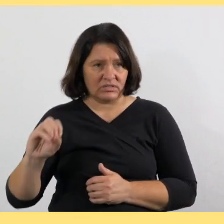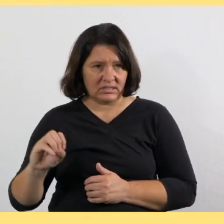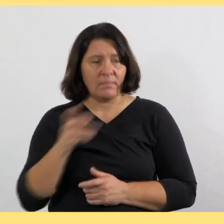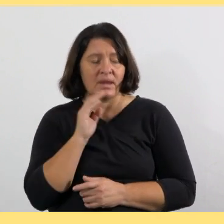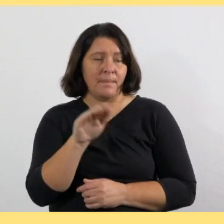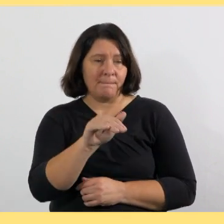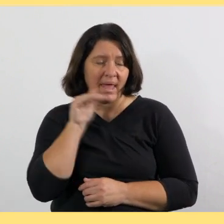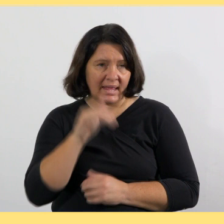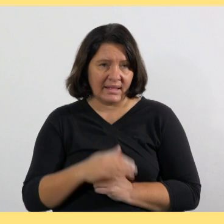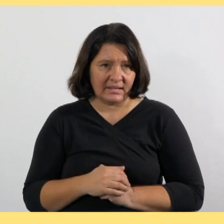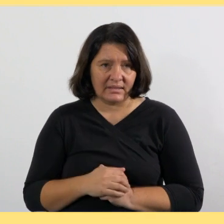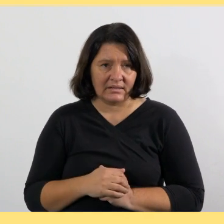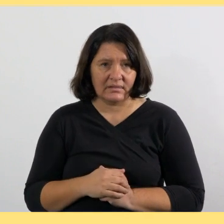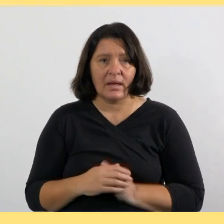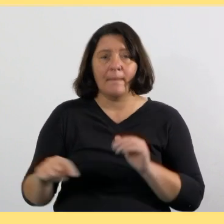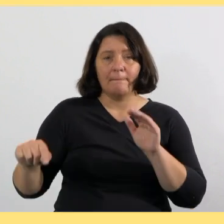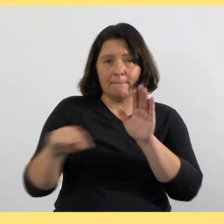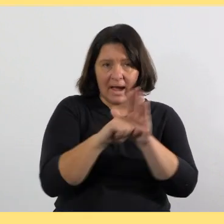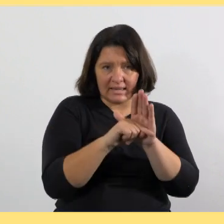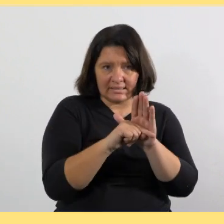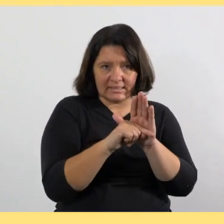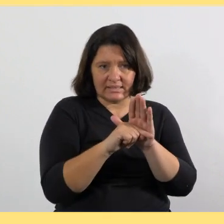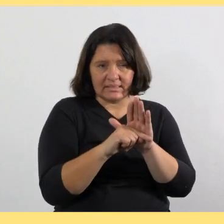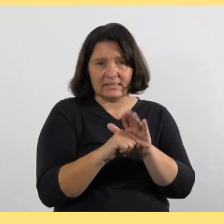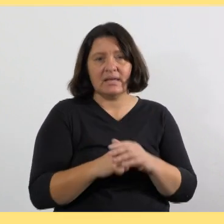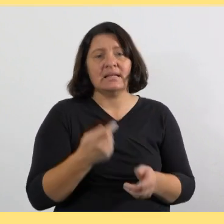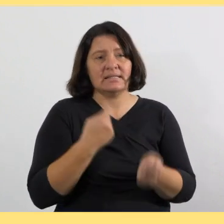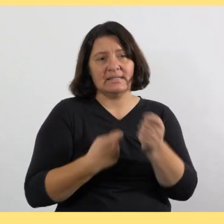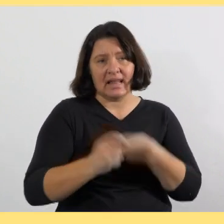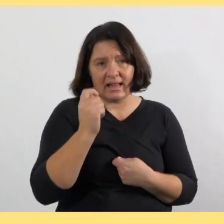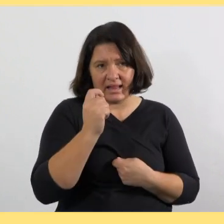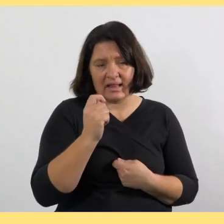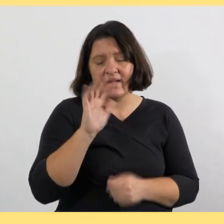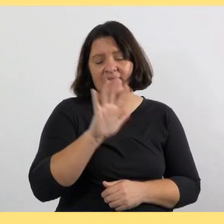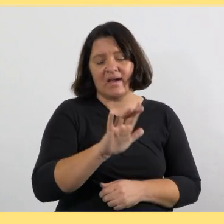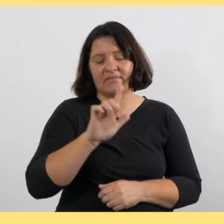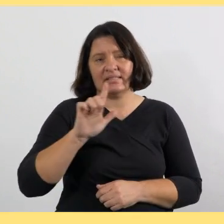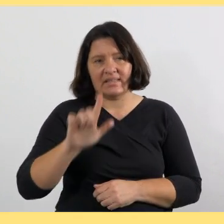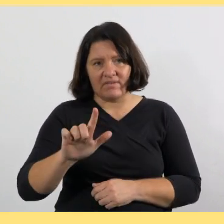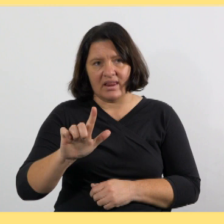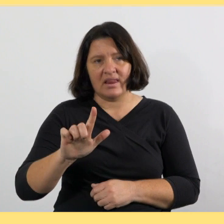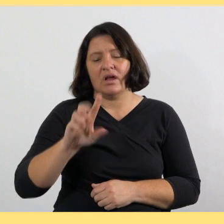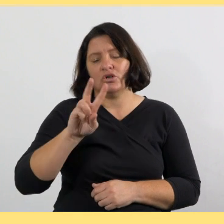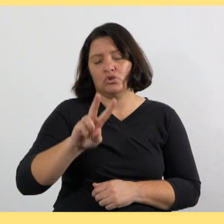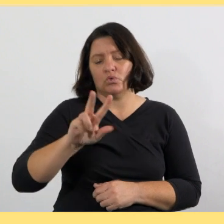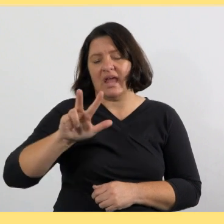96,500, which is your bank, minus the sales,